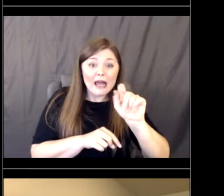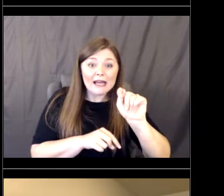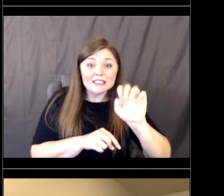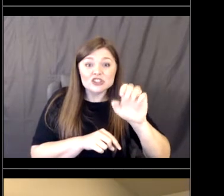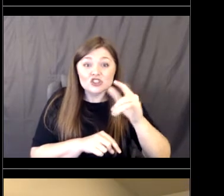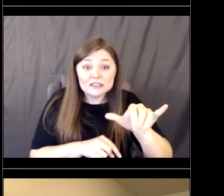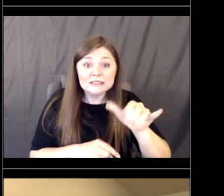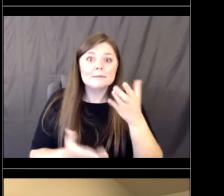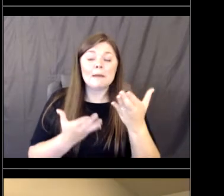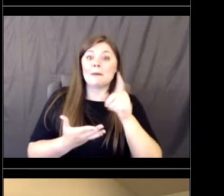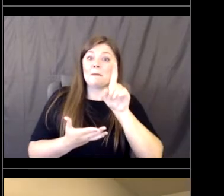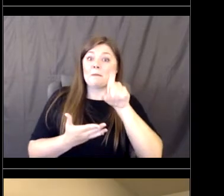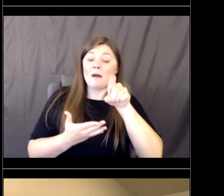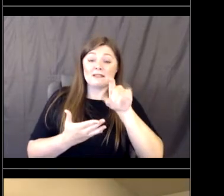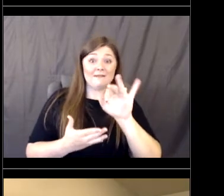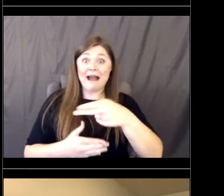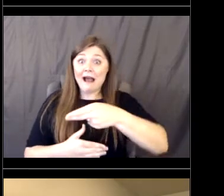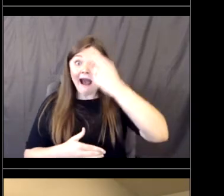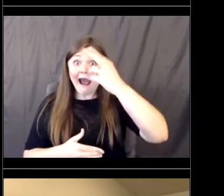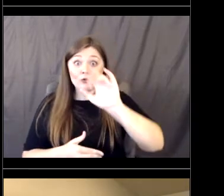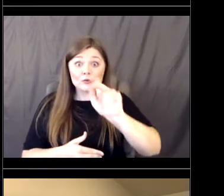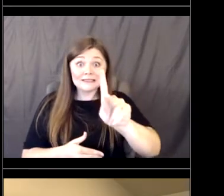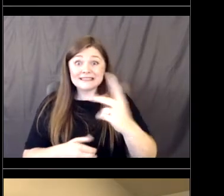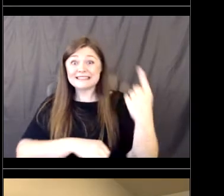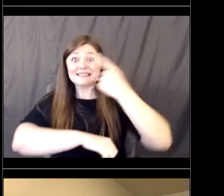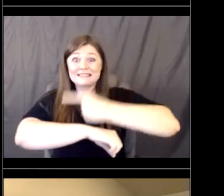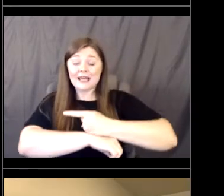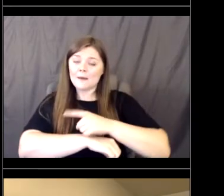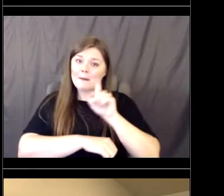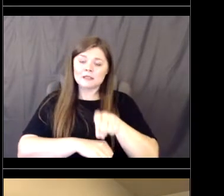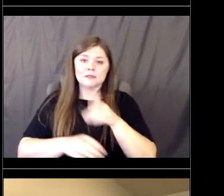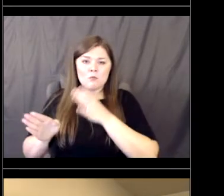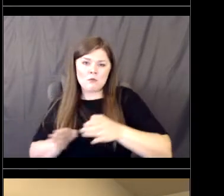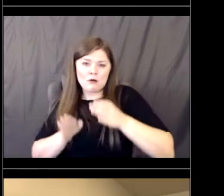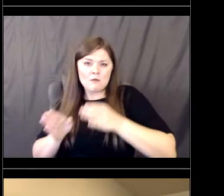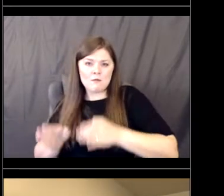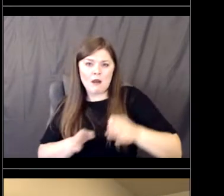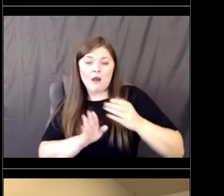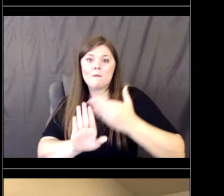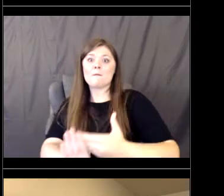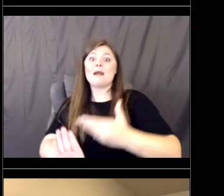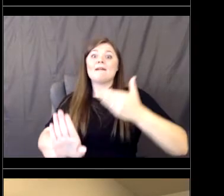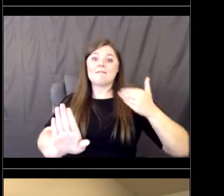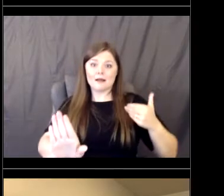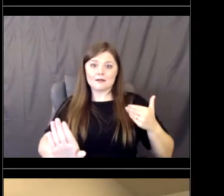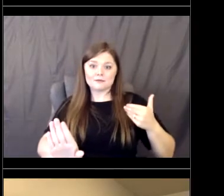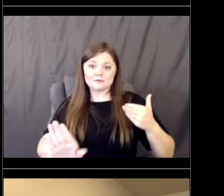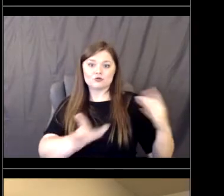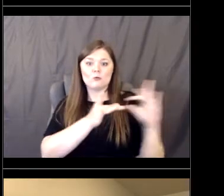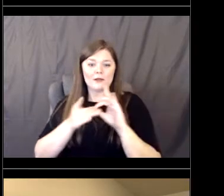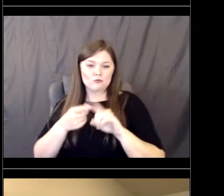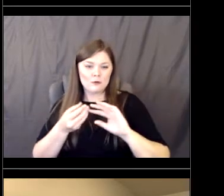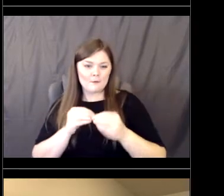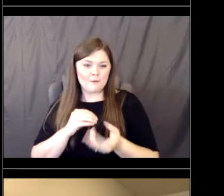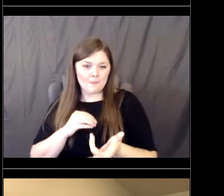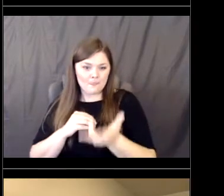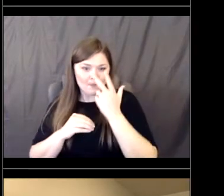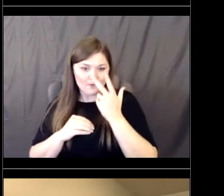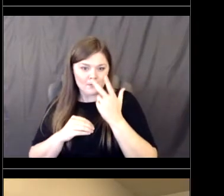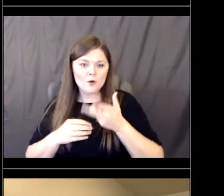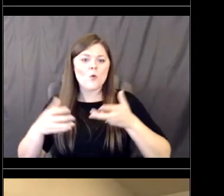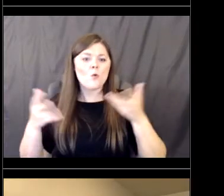advance when it's one of those high risk days. And that goes into research question 3. What are the protective action decisions made